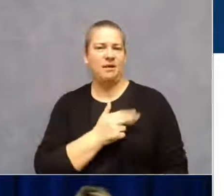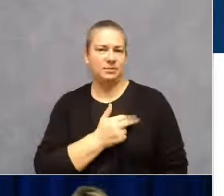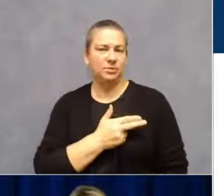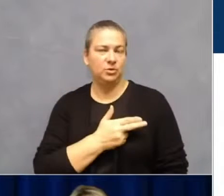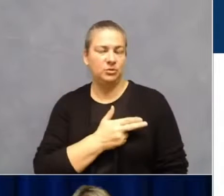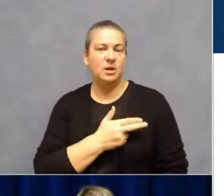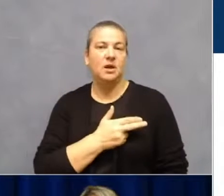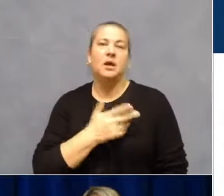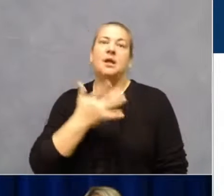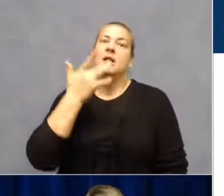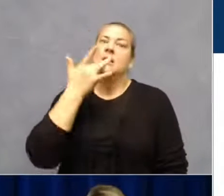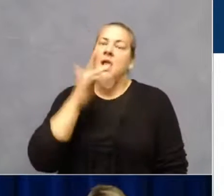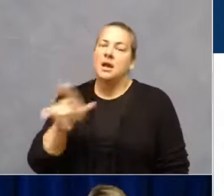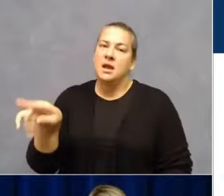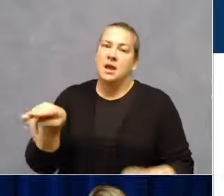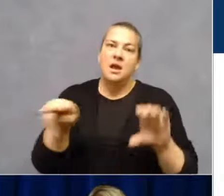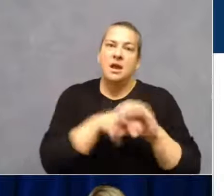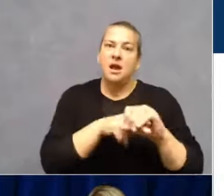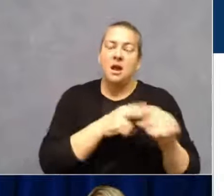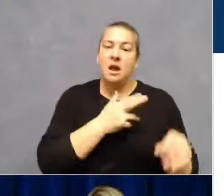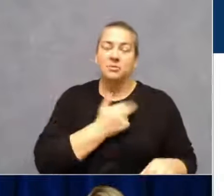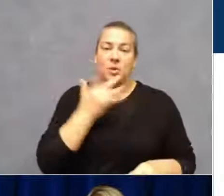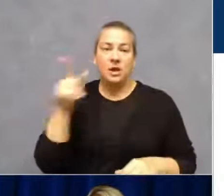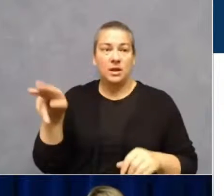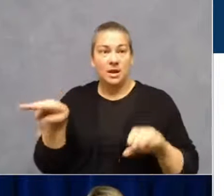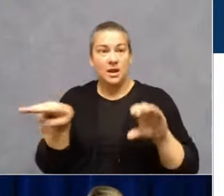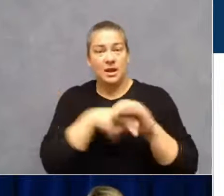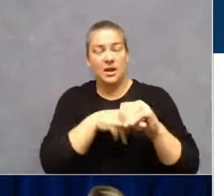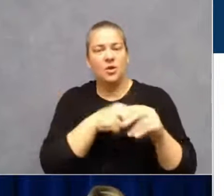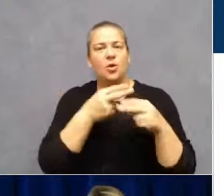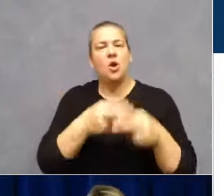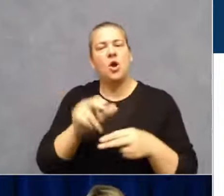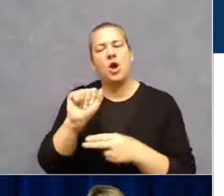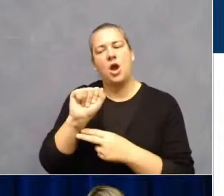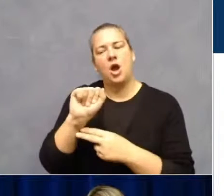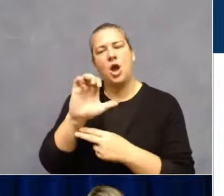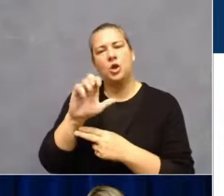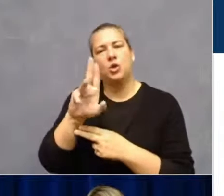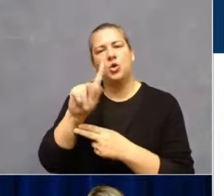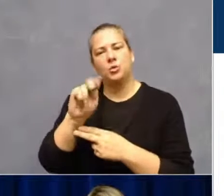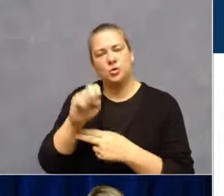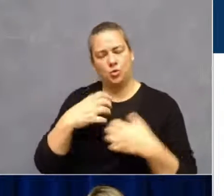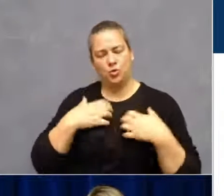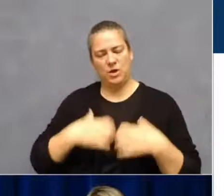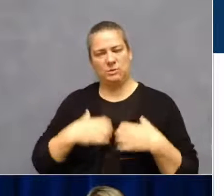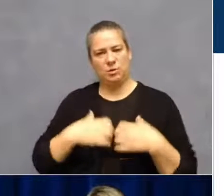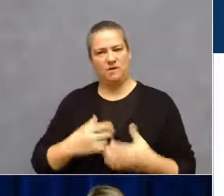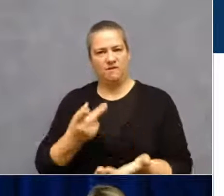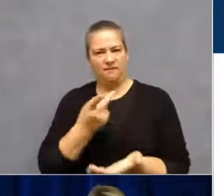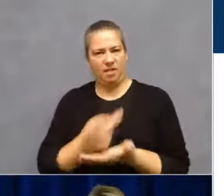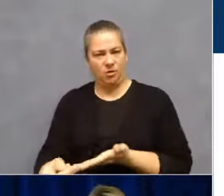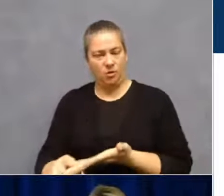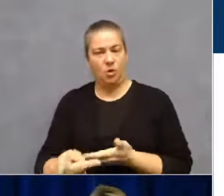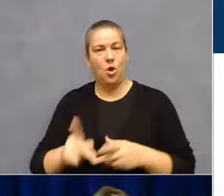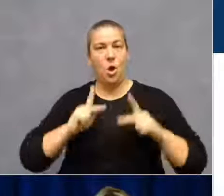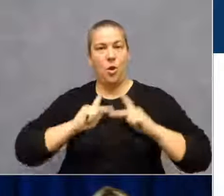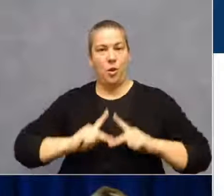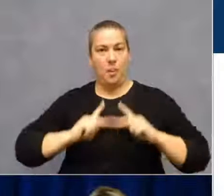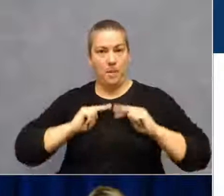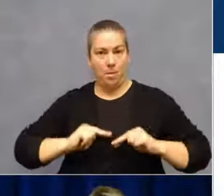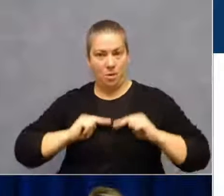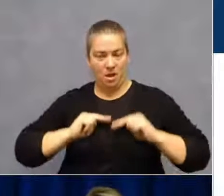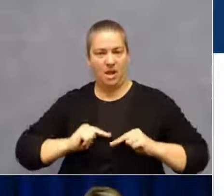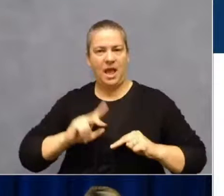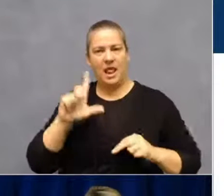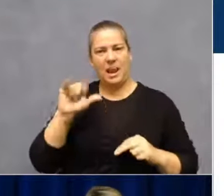did because his admitting diagnosis was acute respiratory failure, pneumonia in both lungs, and liver